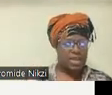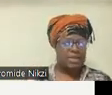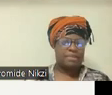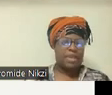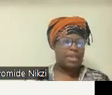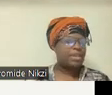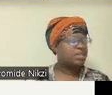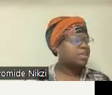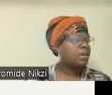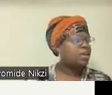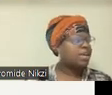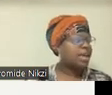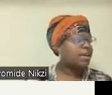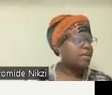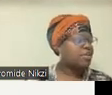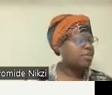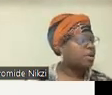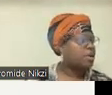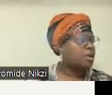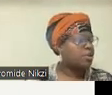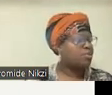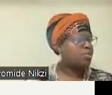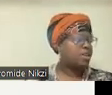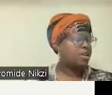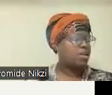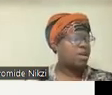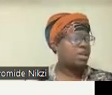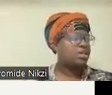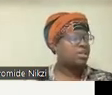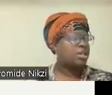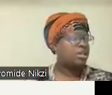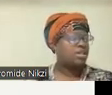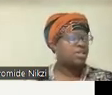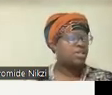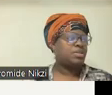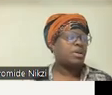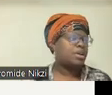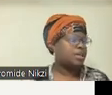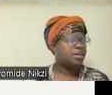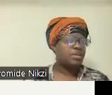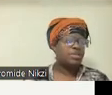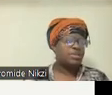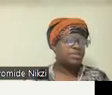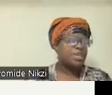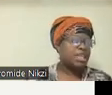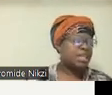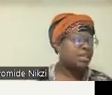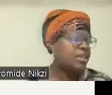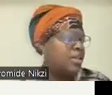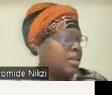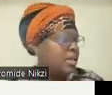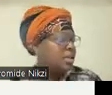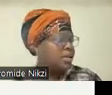Okay, I guess we are now moving on to our conclusion of the